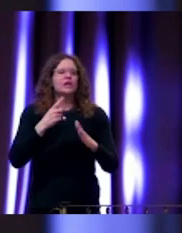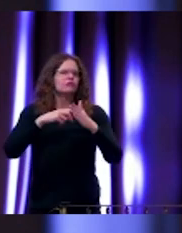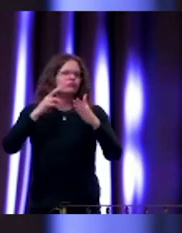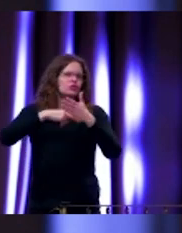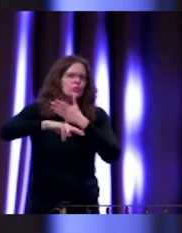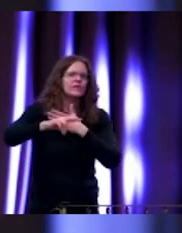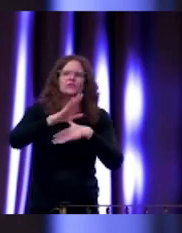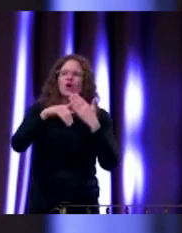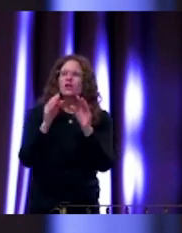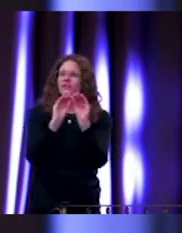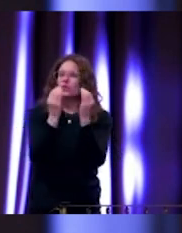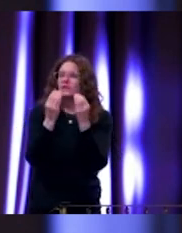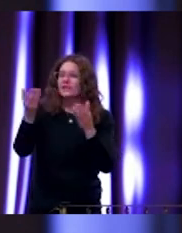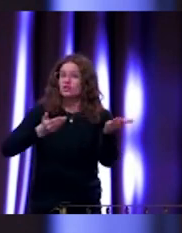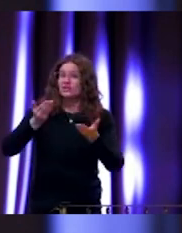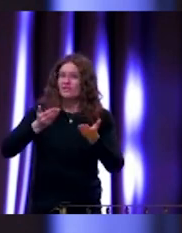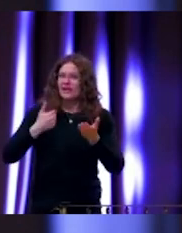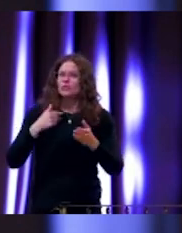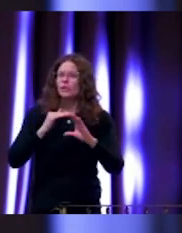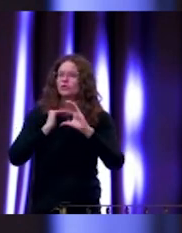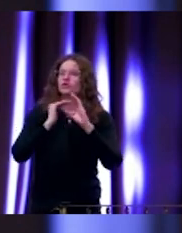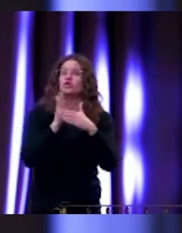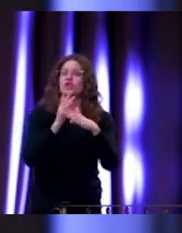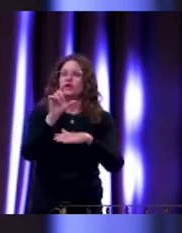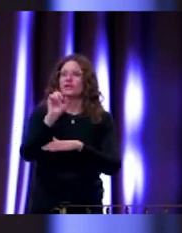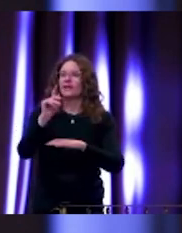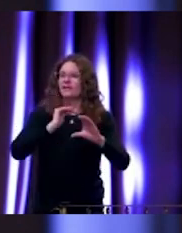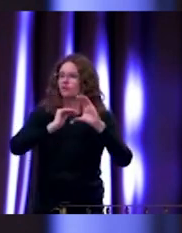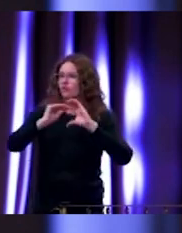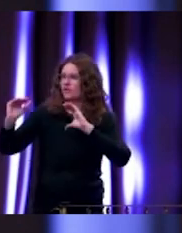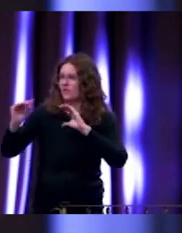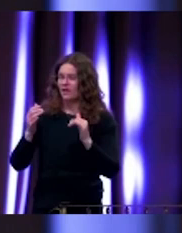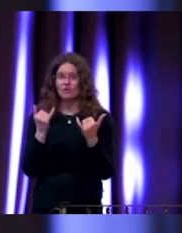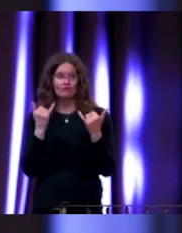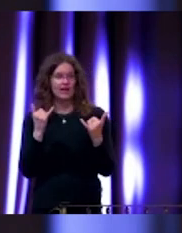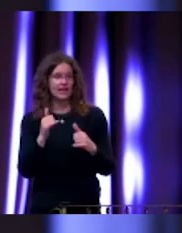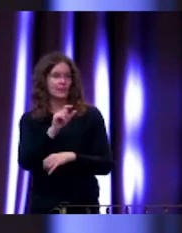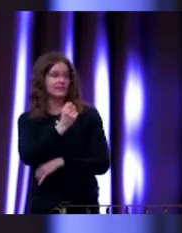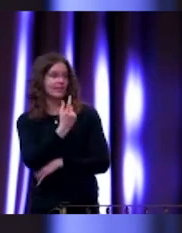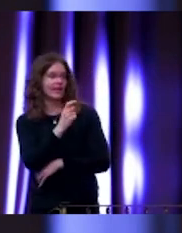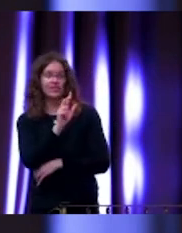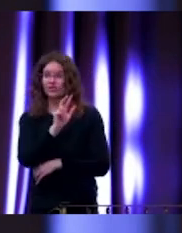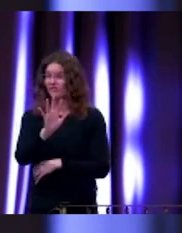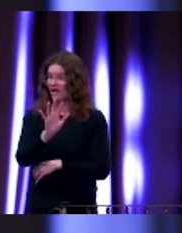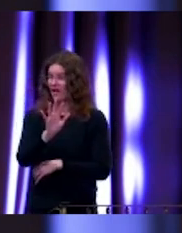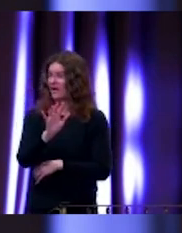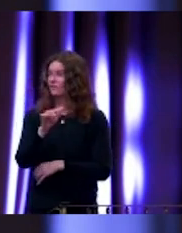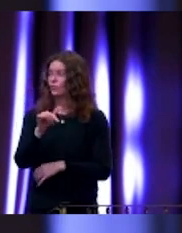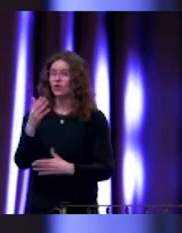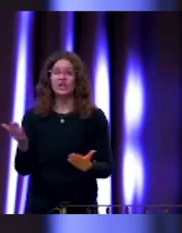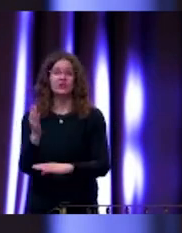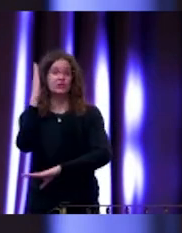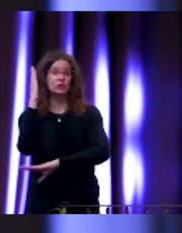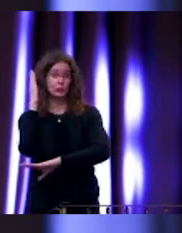were invited to today's event. It's now 11:35, and we have the space until noon, so please